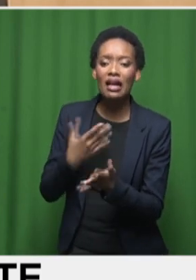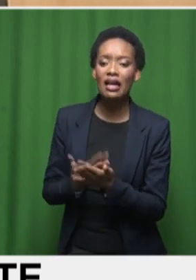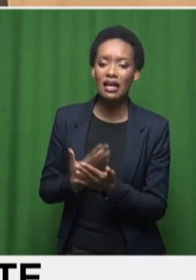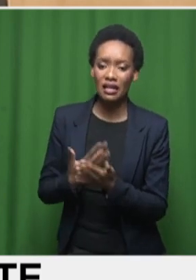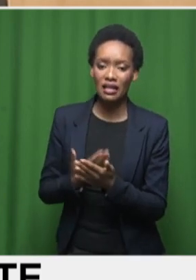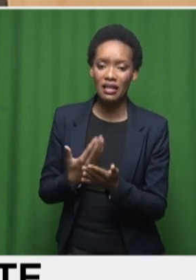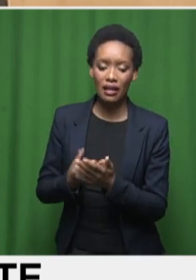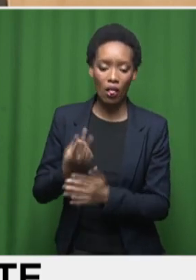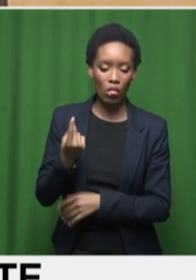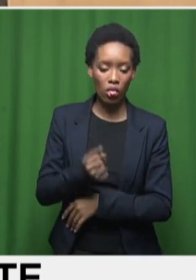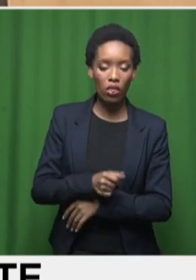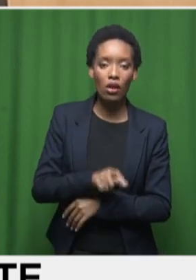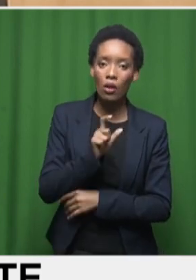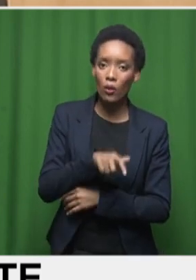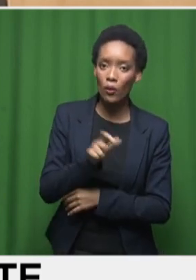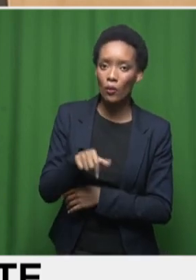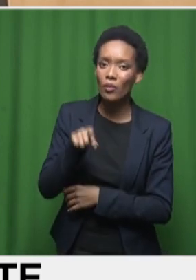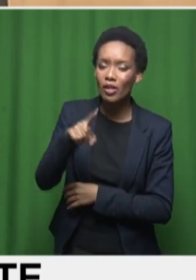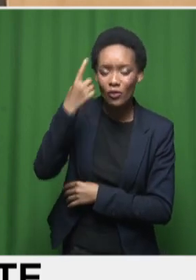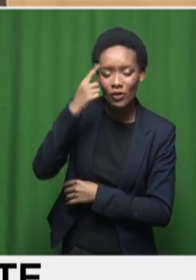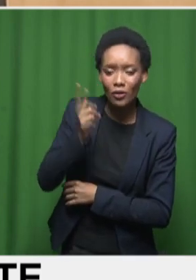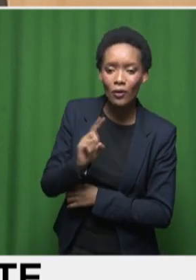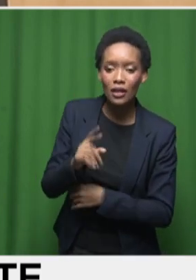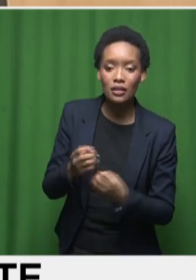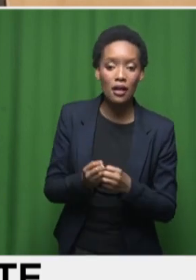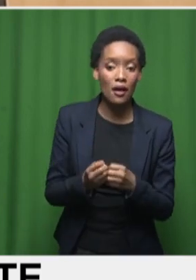Because there are many people who are very worried about,